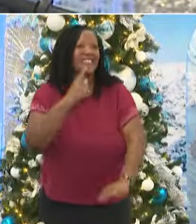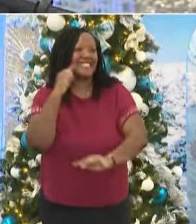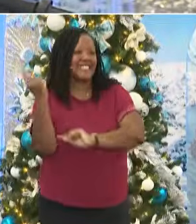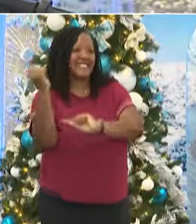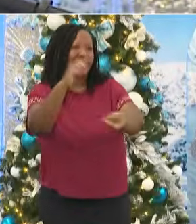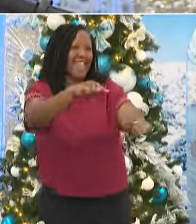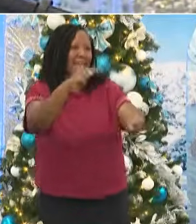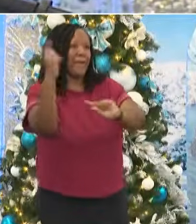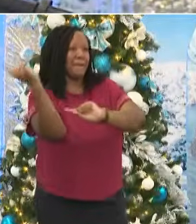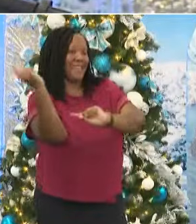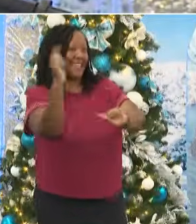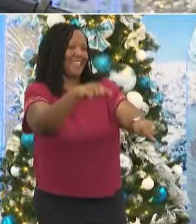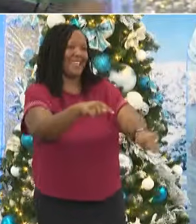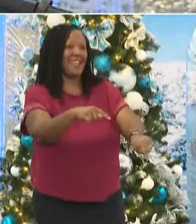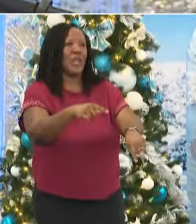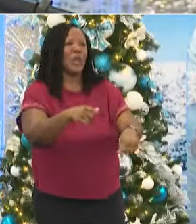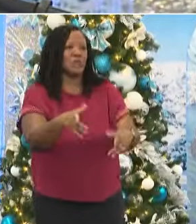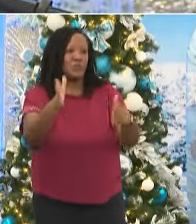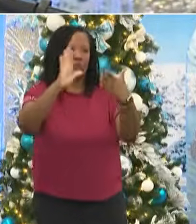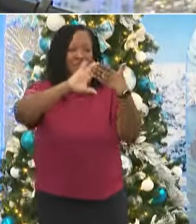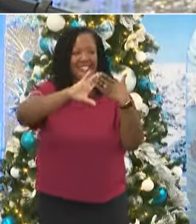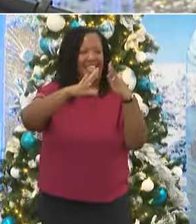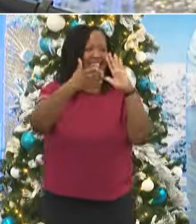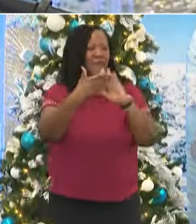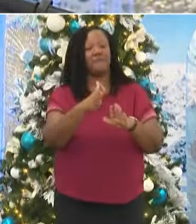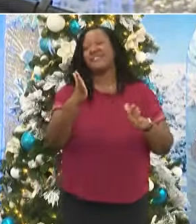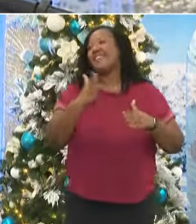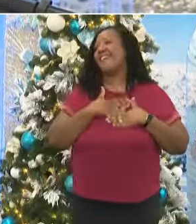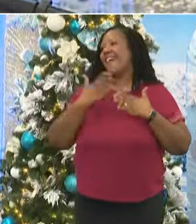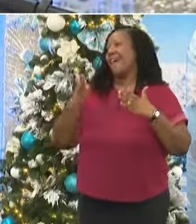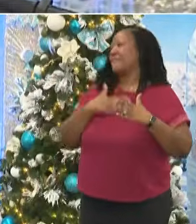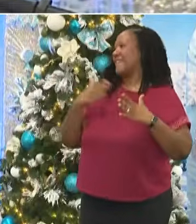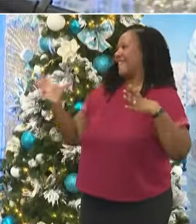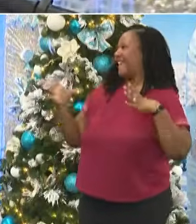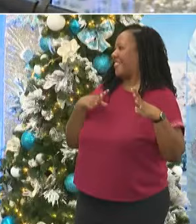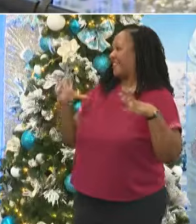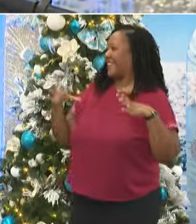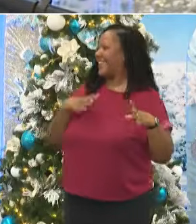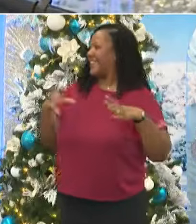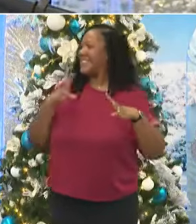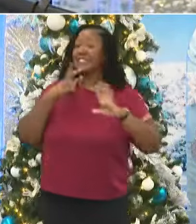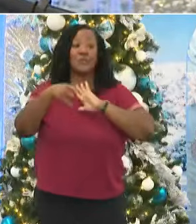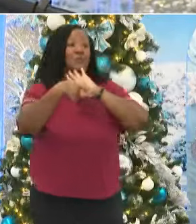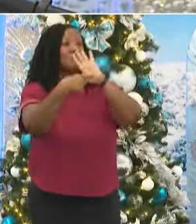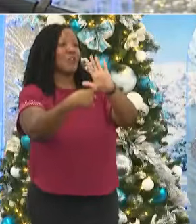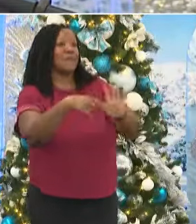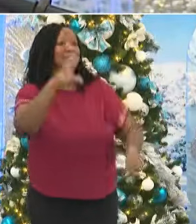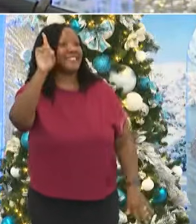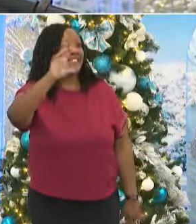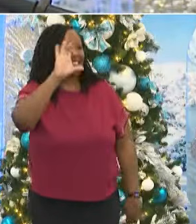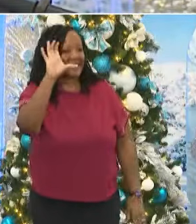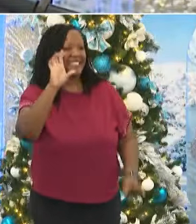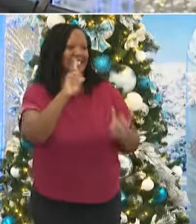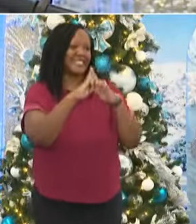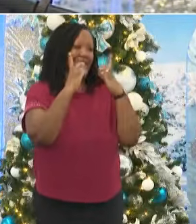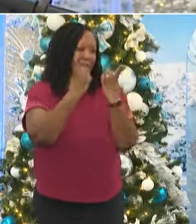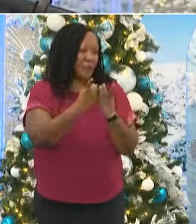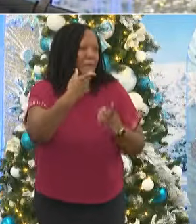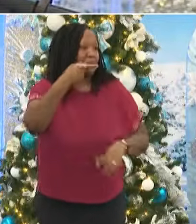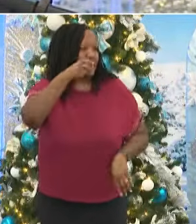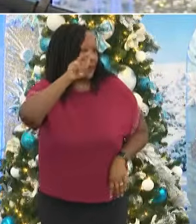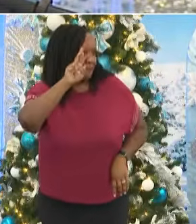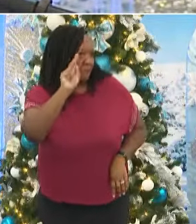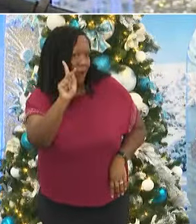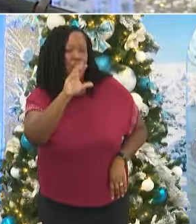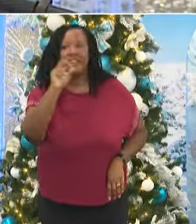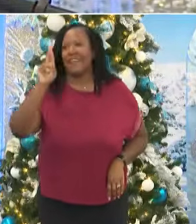Santa Claus is coming to town. Happy holidays, everybody. On behalf of the D.C. Department of Parks and Recreation, we work